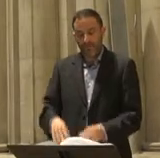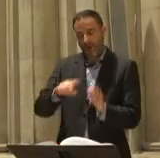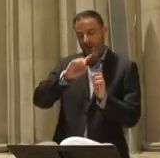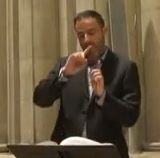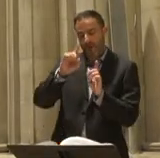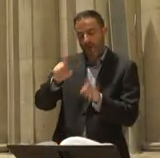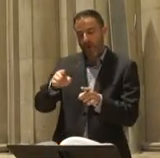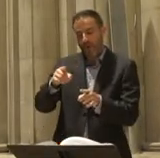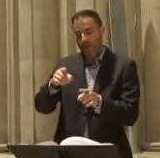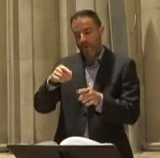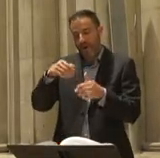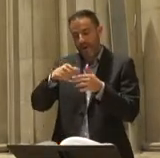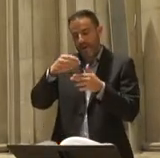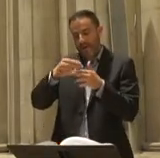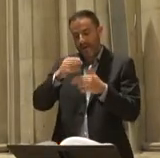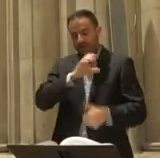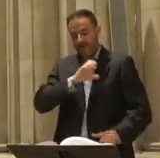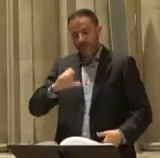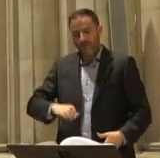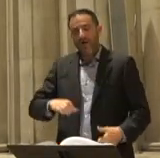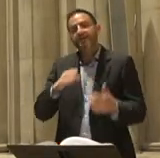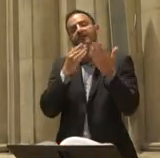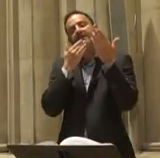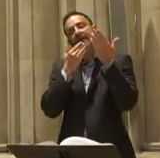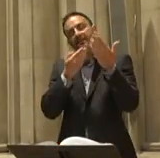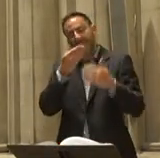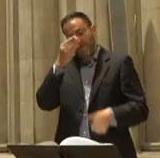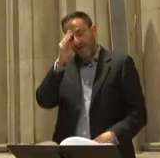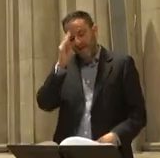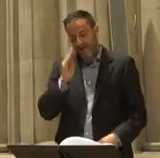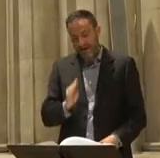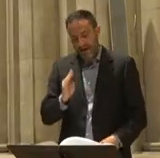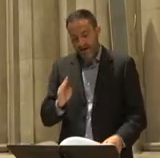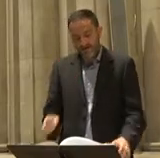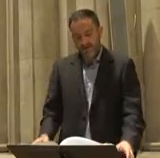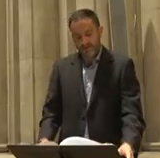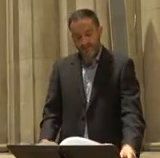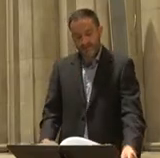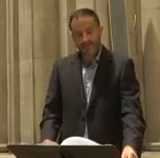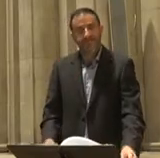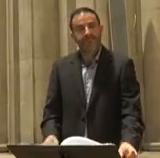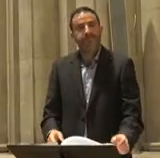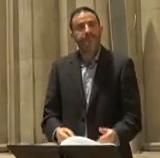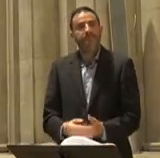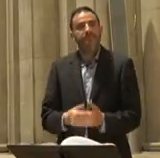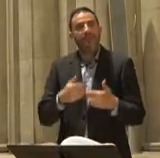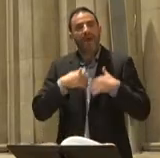Let us go forth in the name of Christ. Thanks be to God.